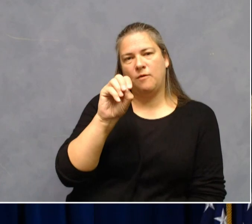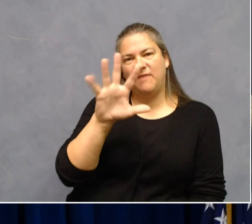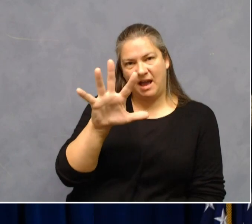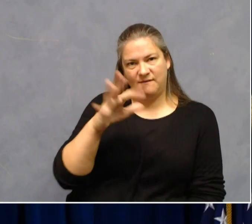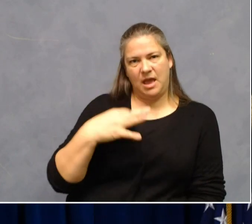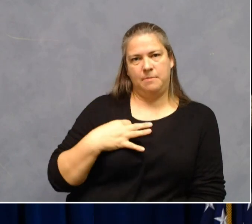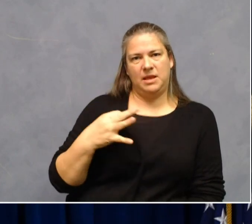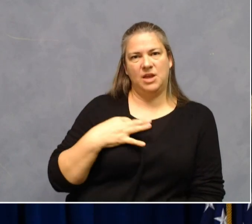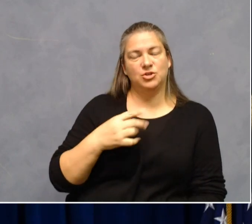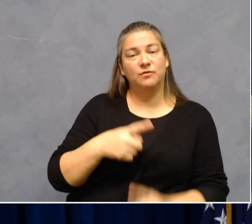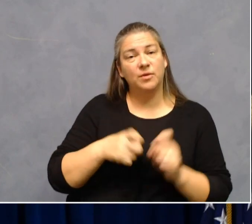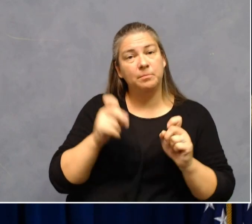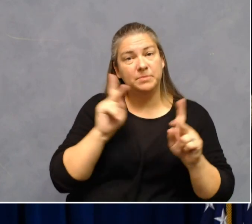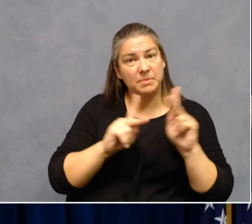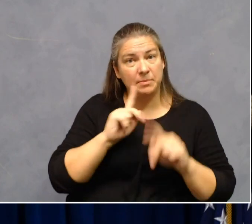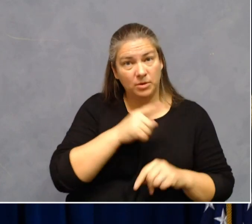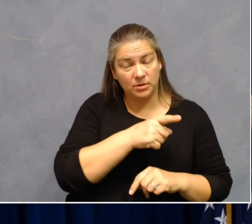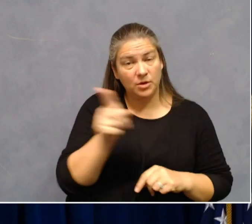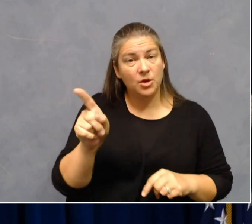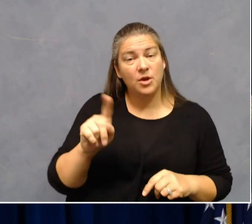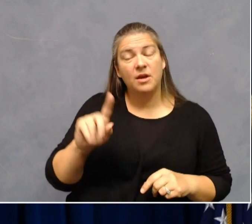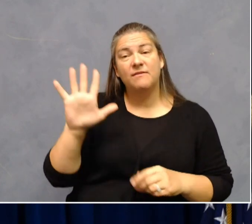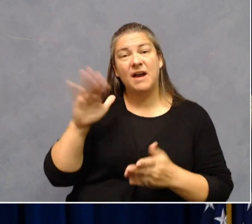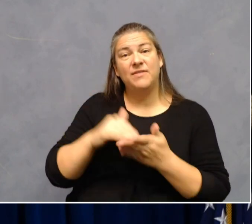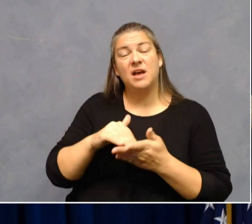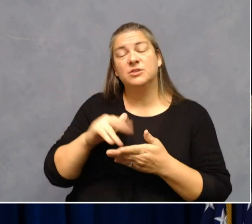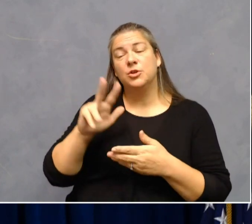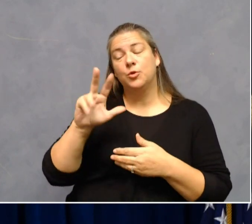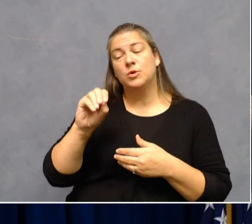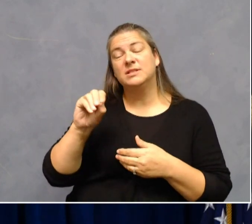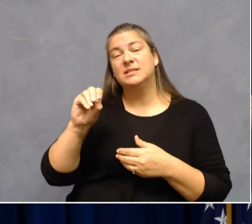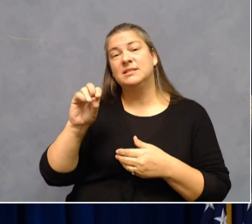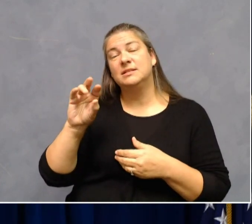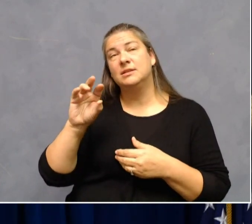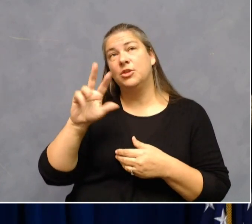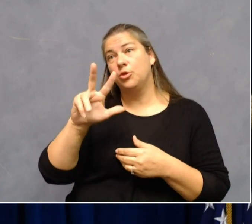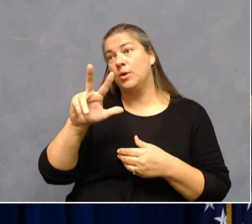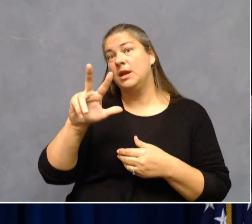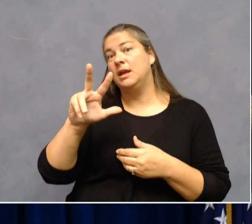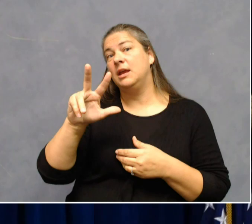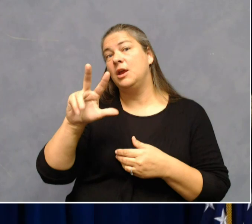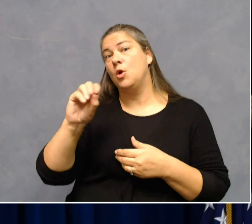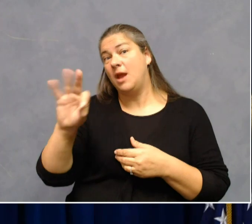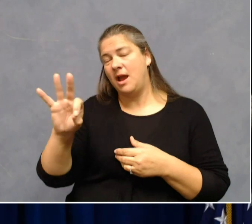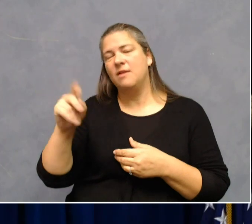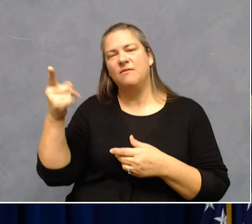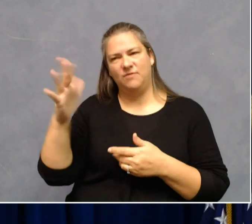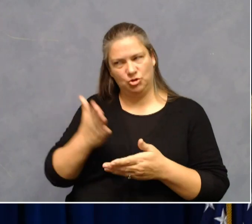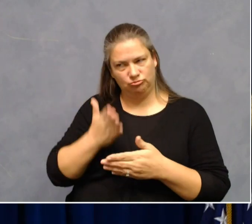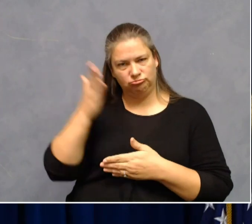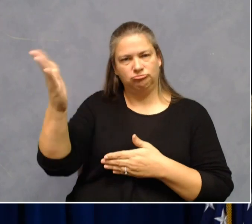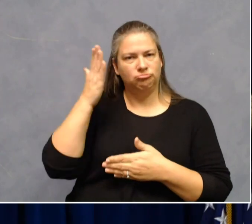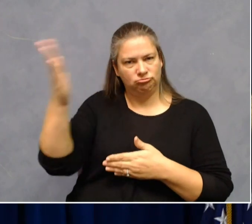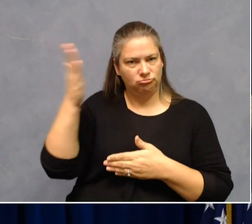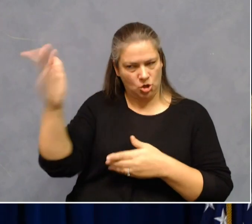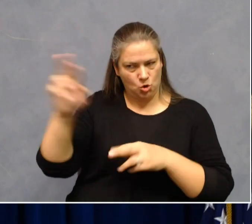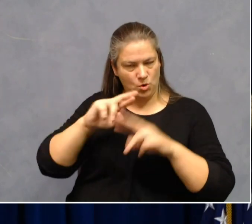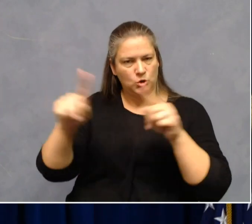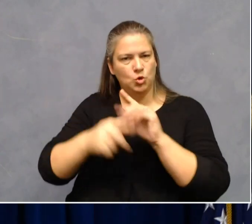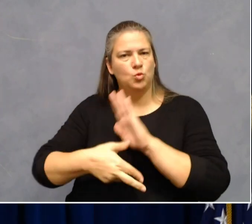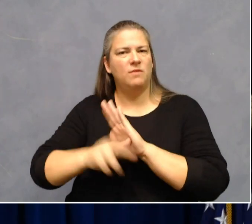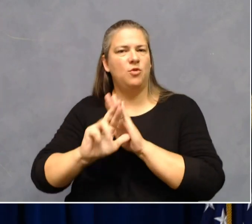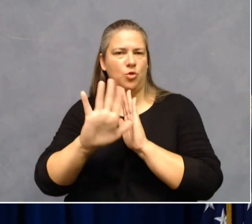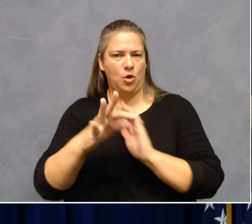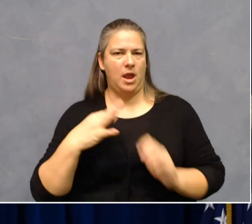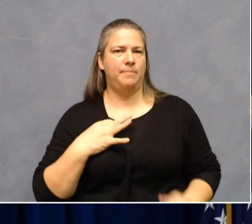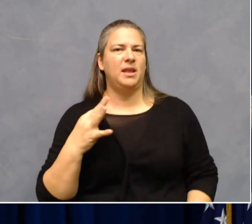tenants, 3,709 of which have submitted all required documents and are ready to be reviewed. Demand has been